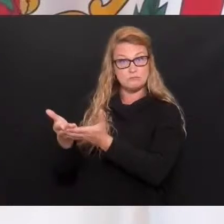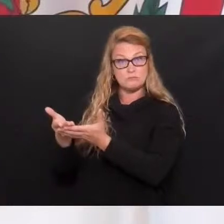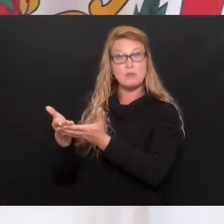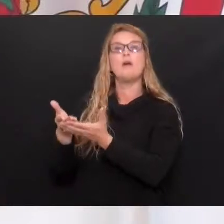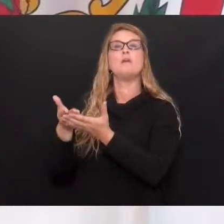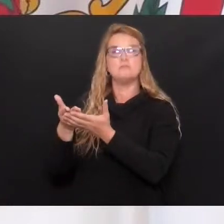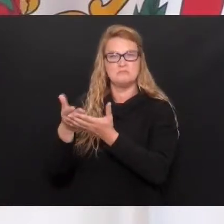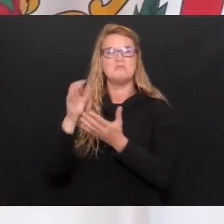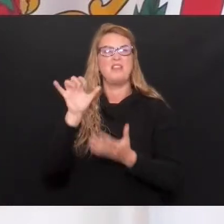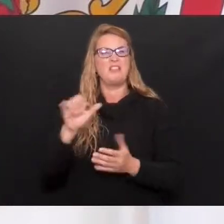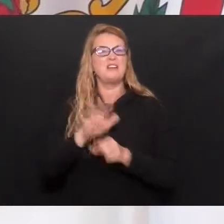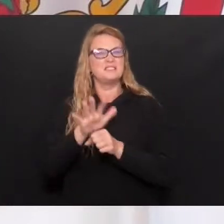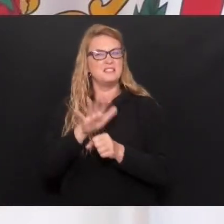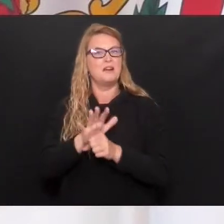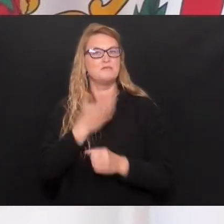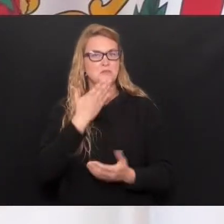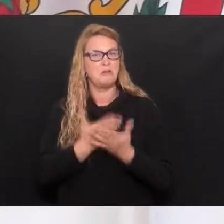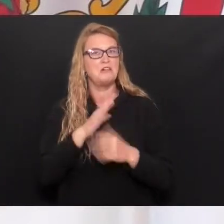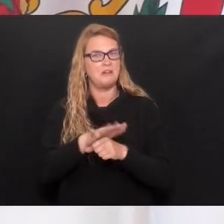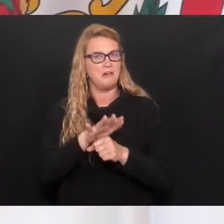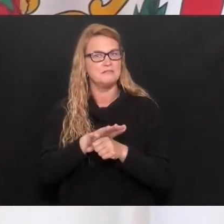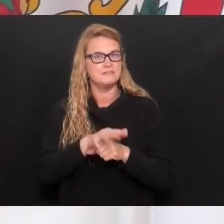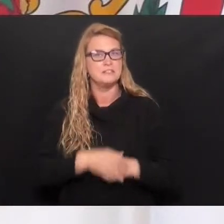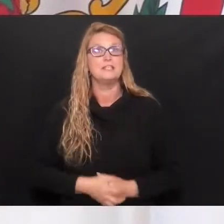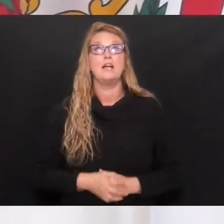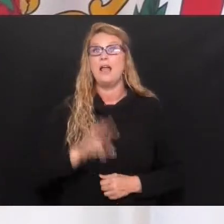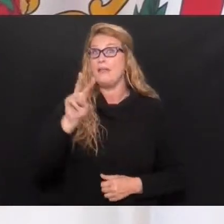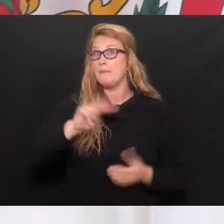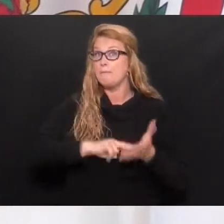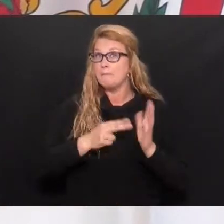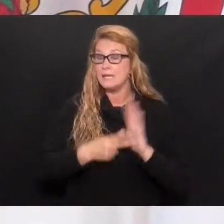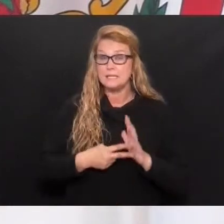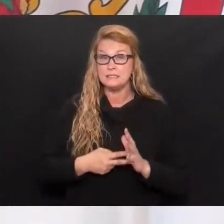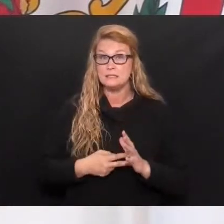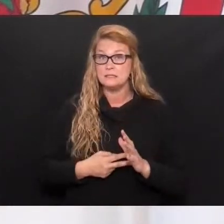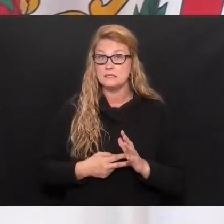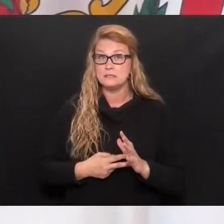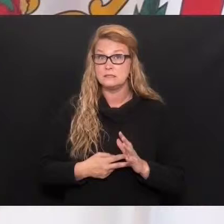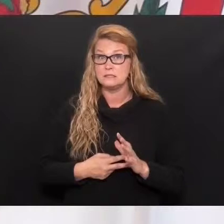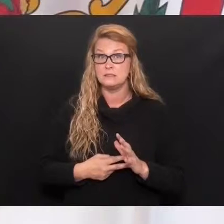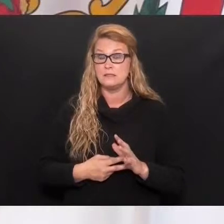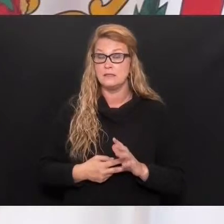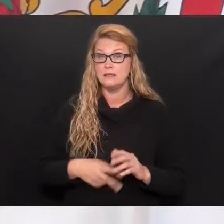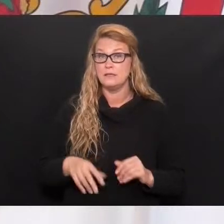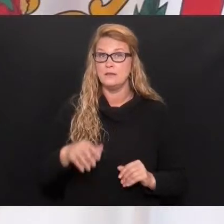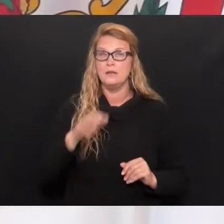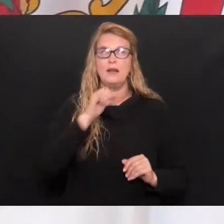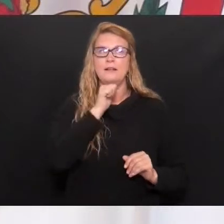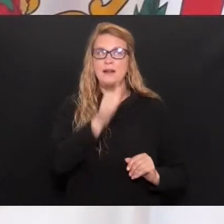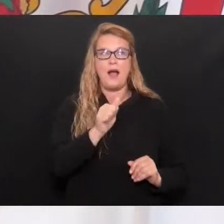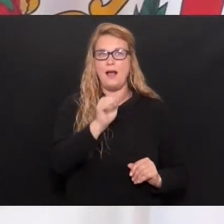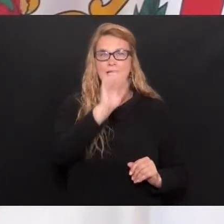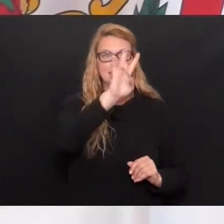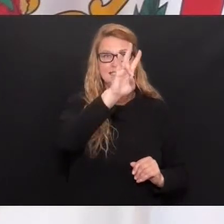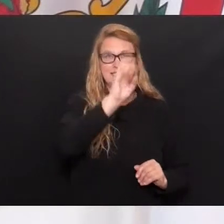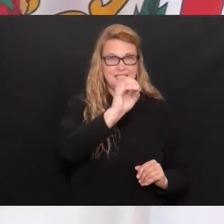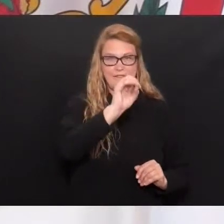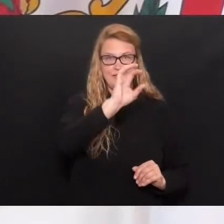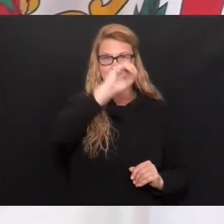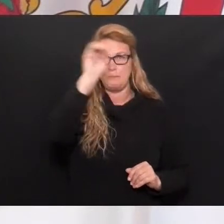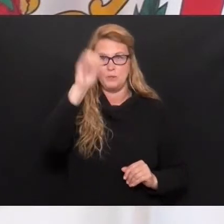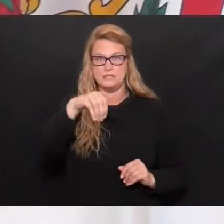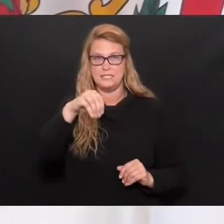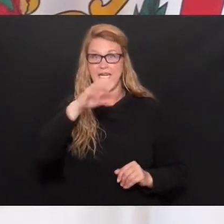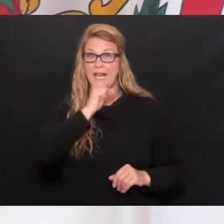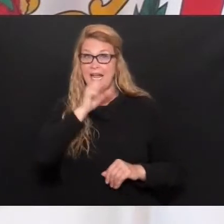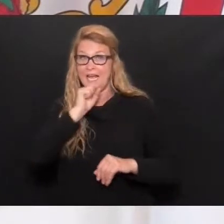be there. We'll be there. And what that is not 70% of the age